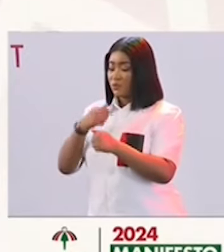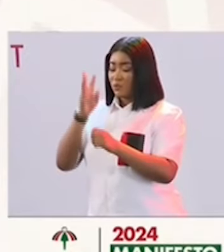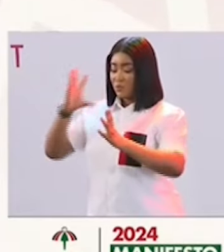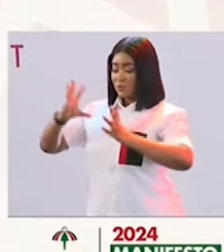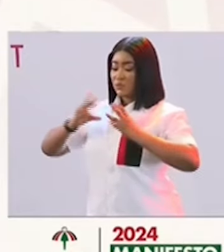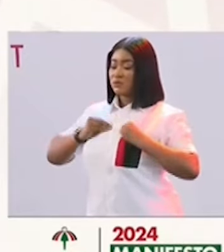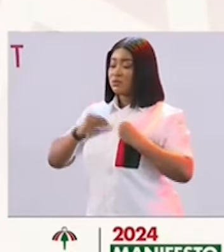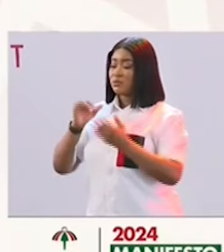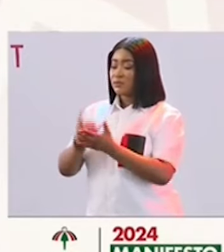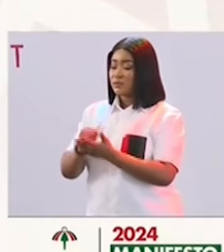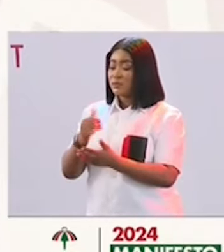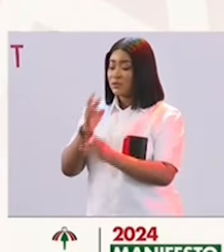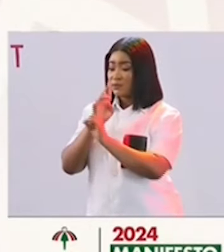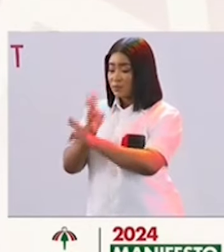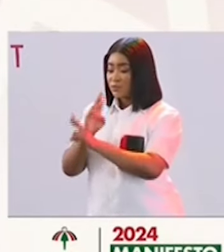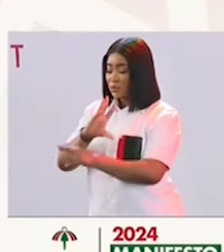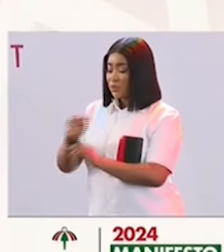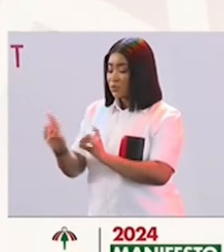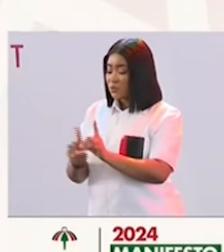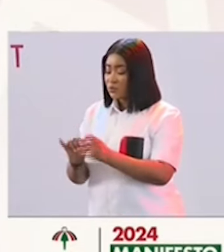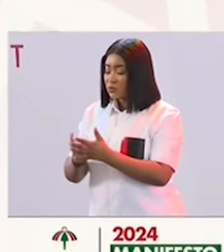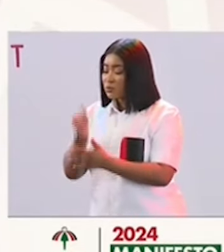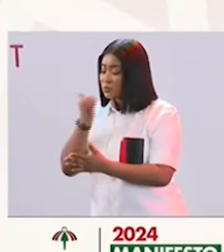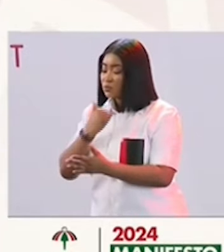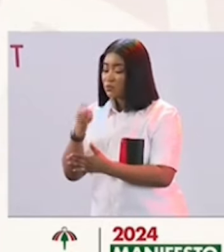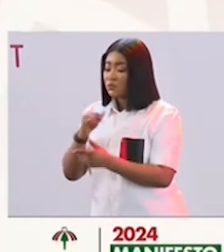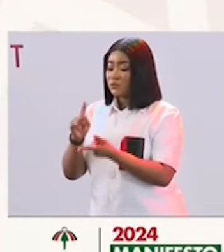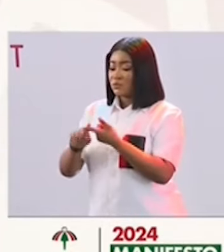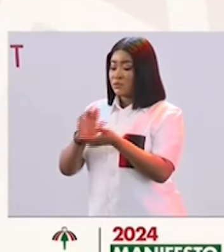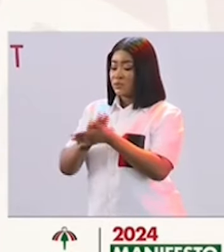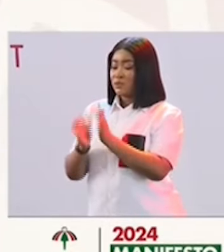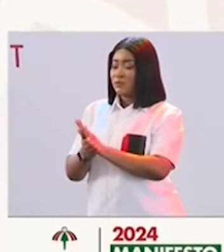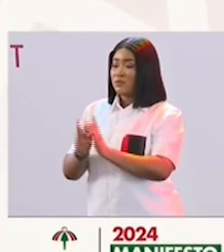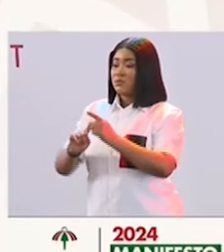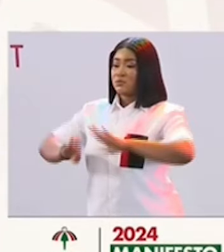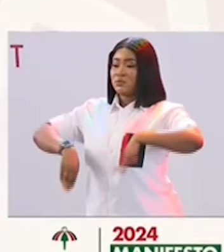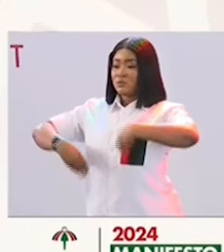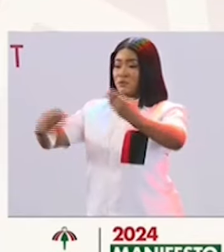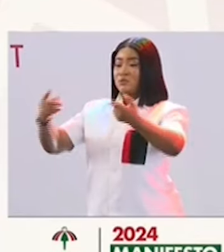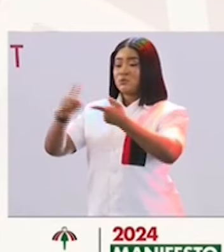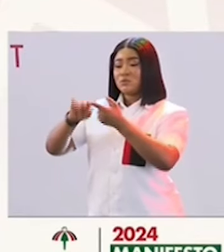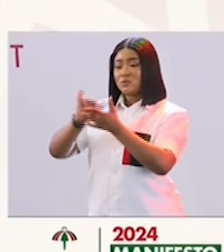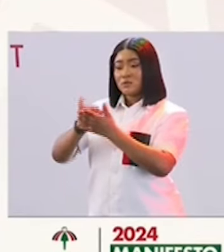the necessary feedback and do the corrections in order to be able to deliver for the future.